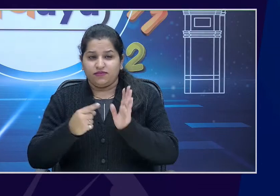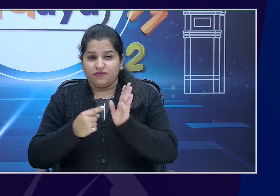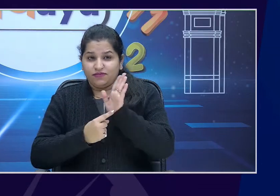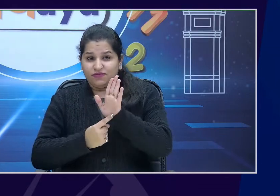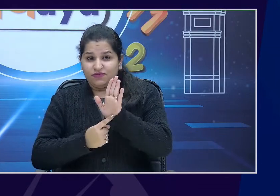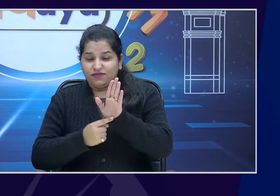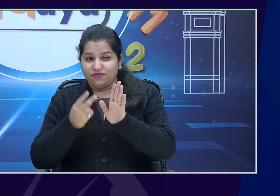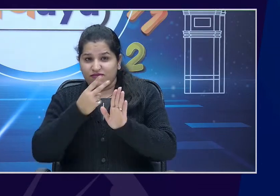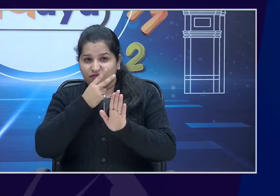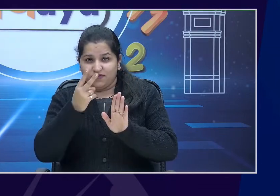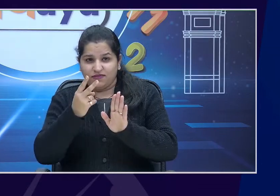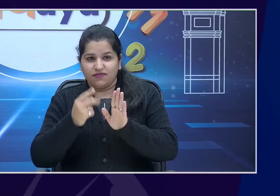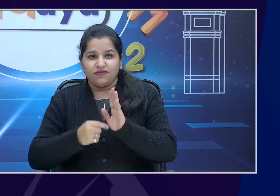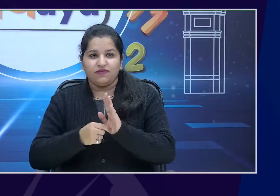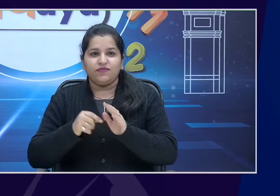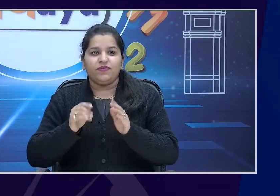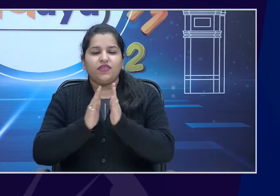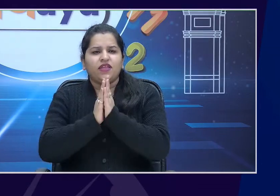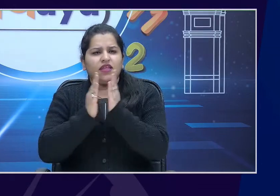can see.